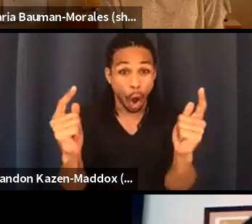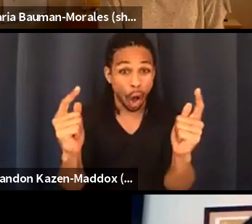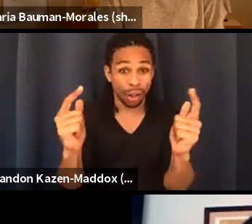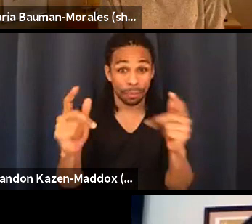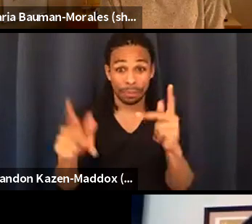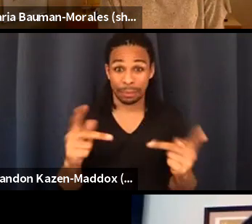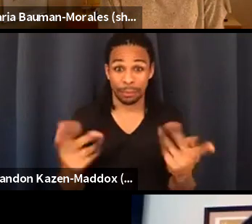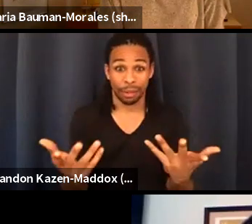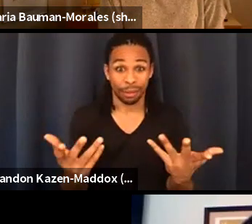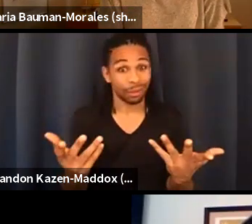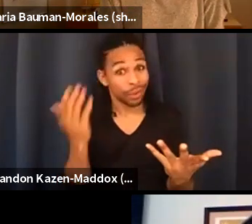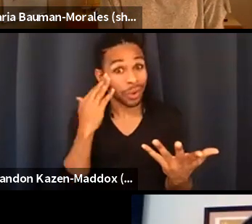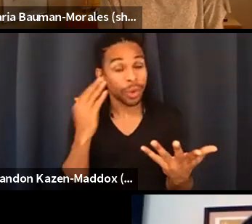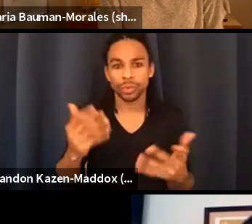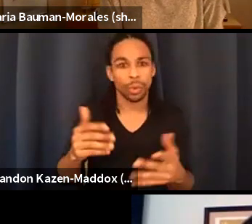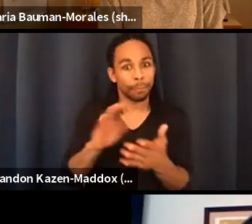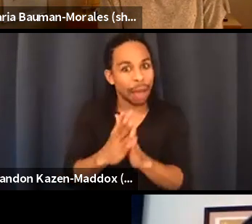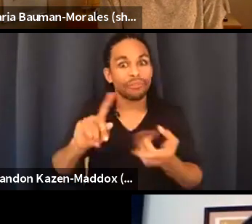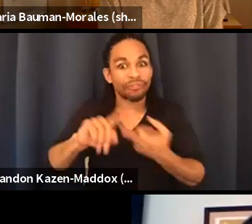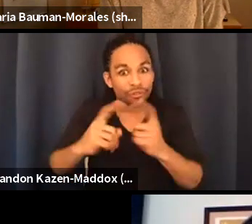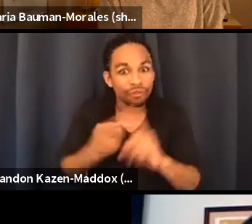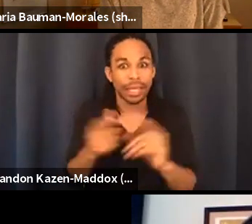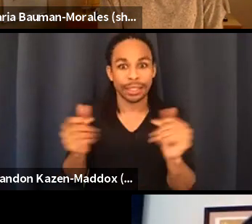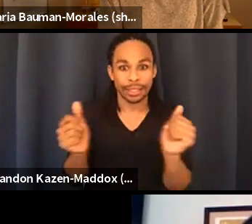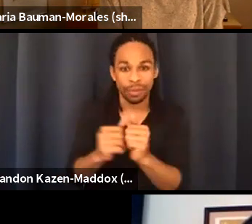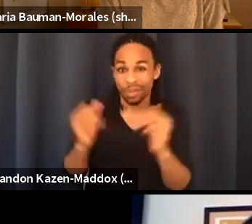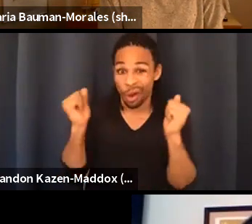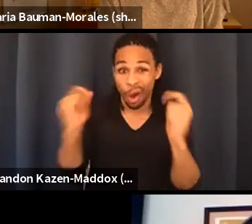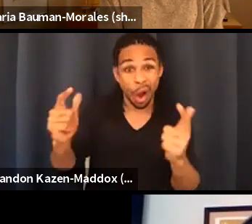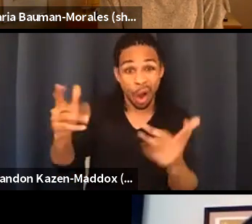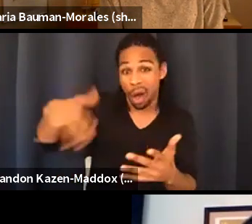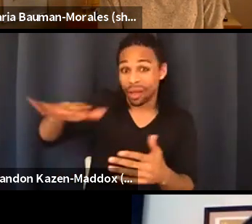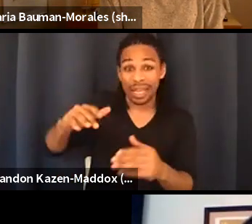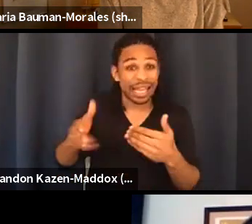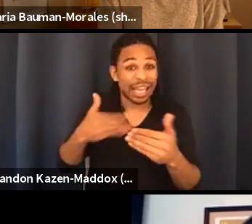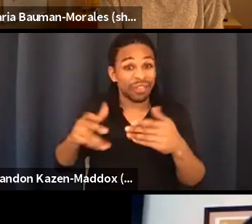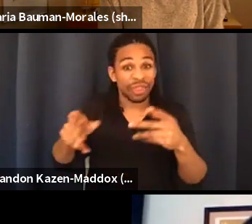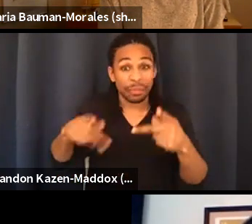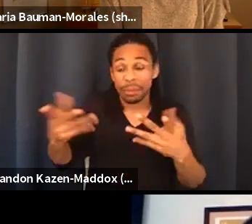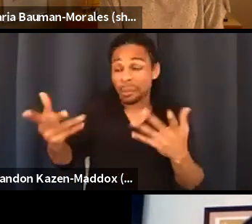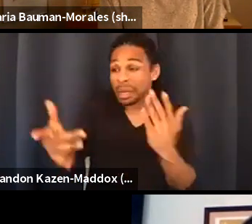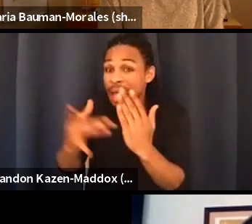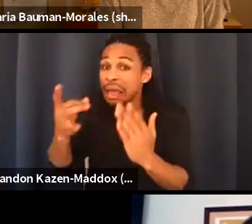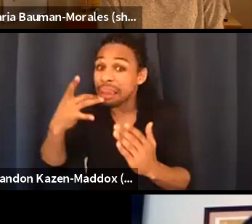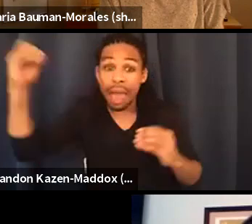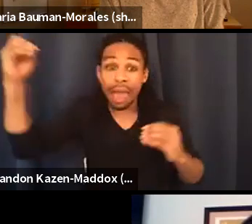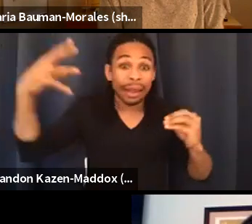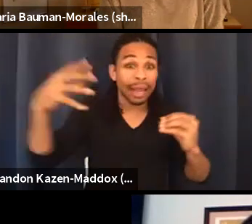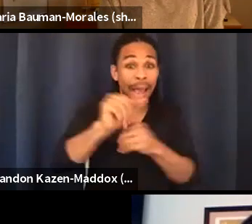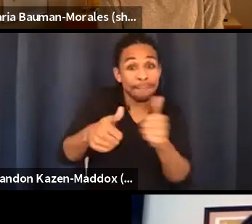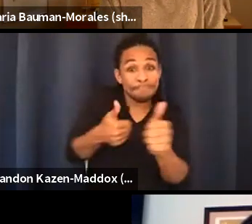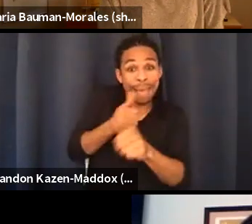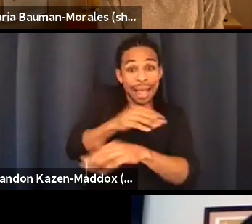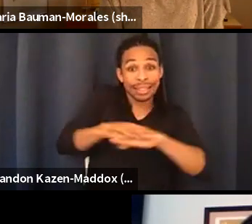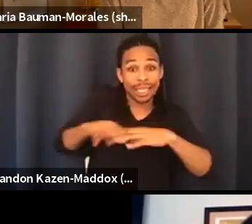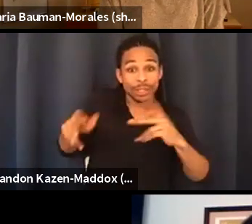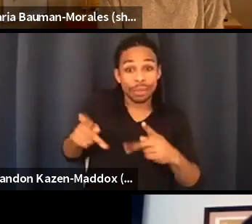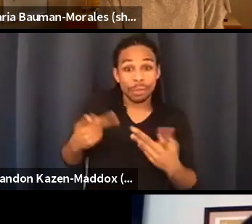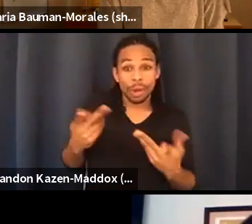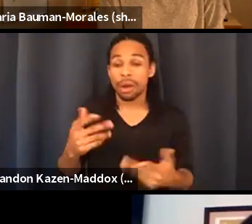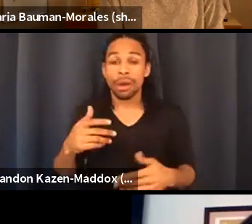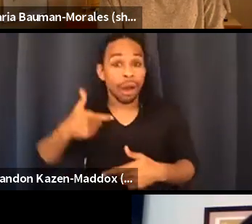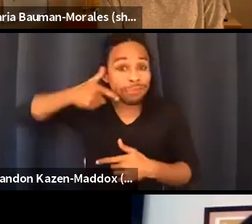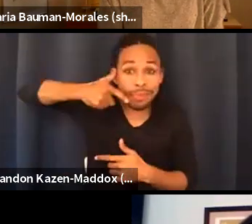again, especially when the stakes are higher, you feel like, I don't know, when you get to the other side of it, that it's earned, you know.